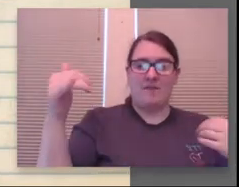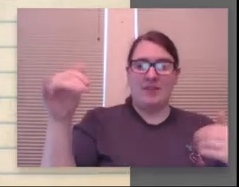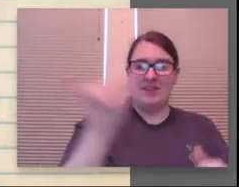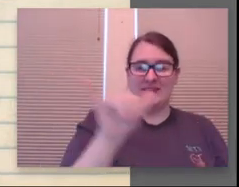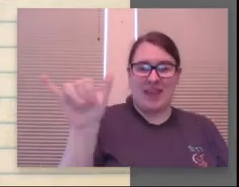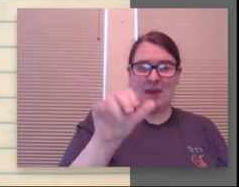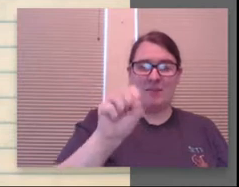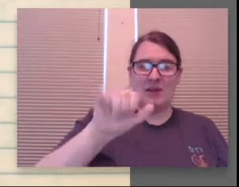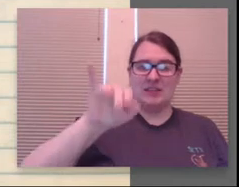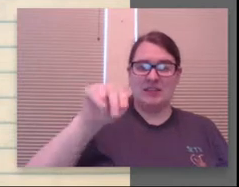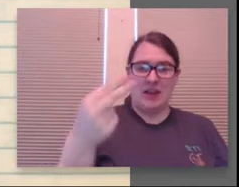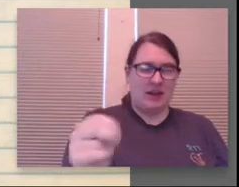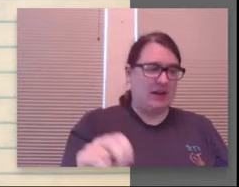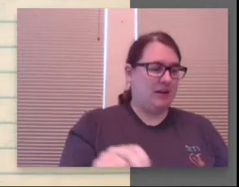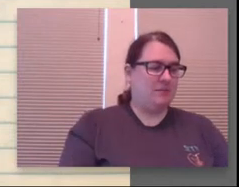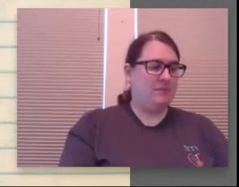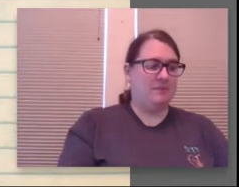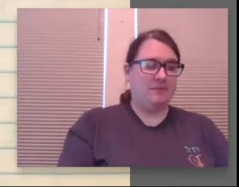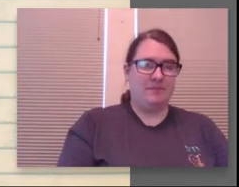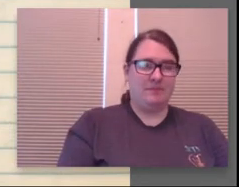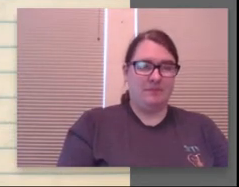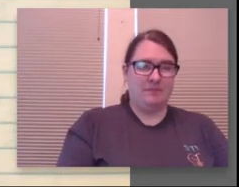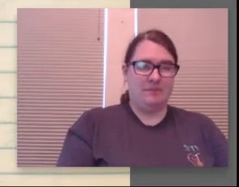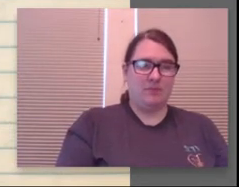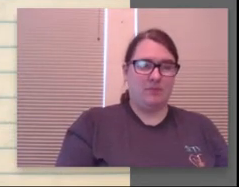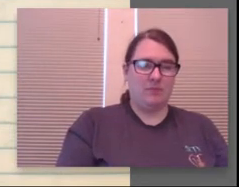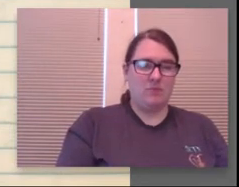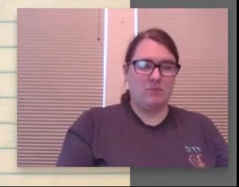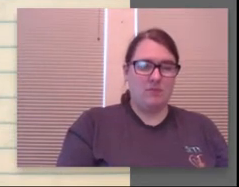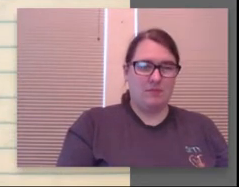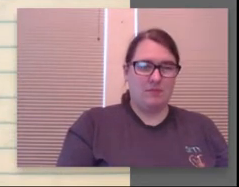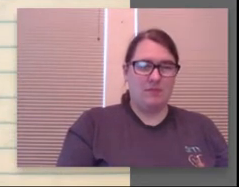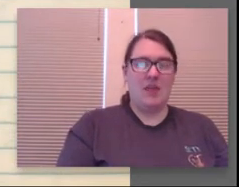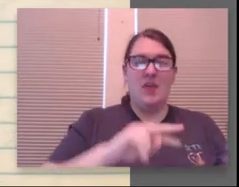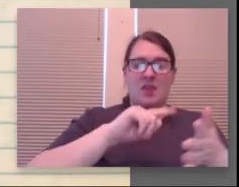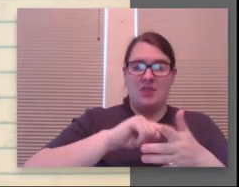if they have the same sign,